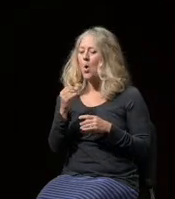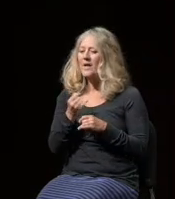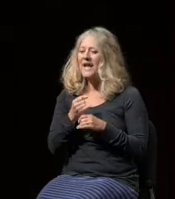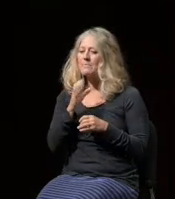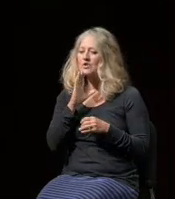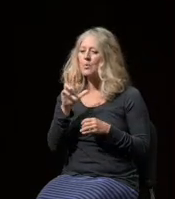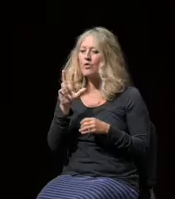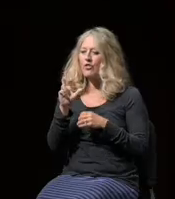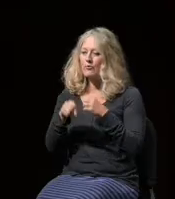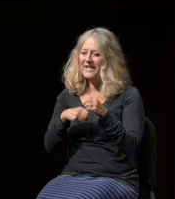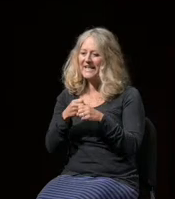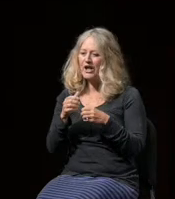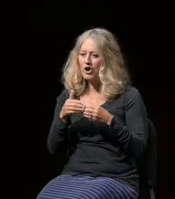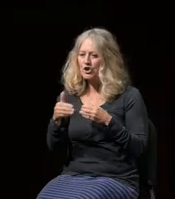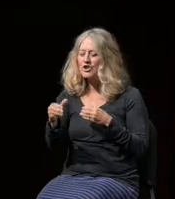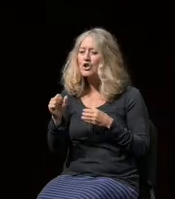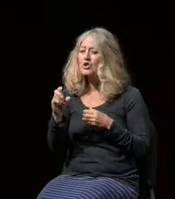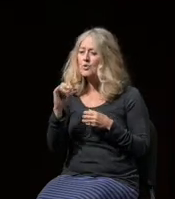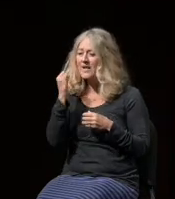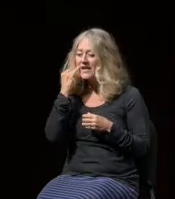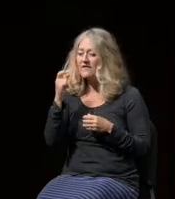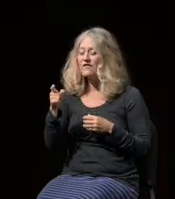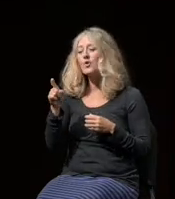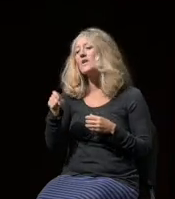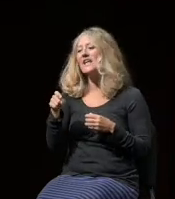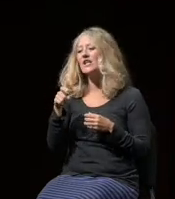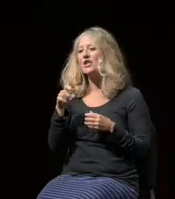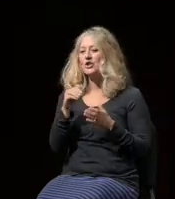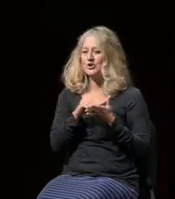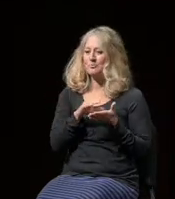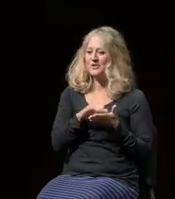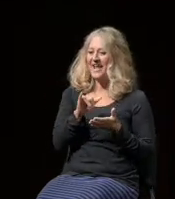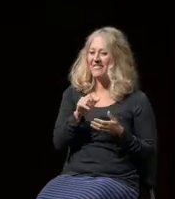3-year project, so you need to make note of this address.